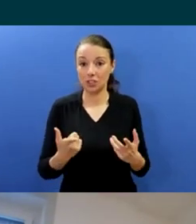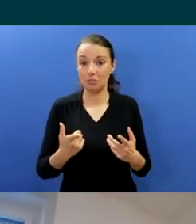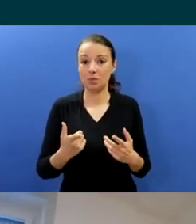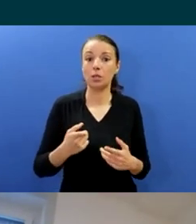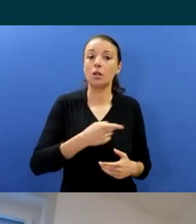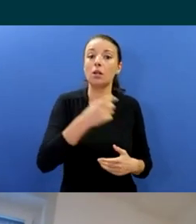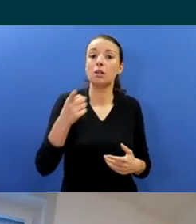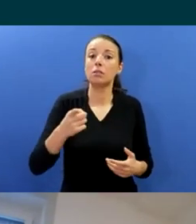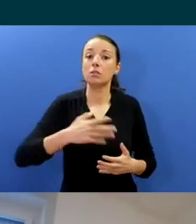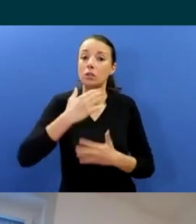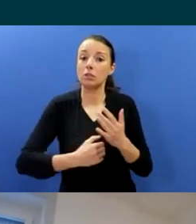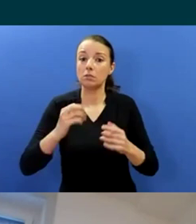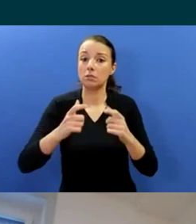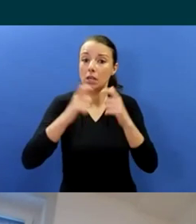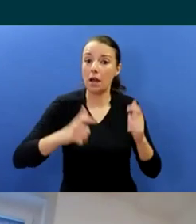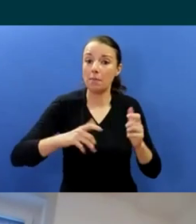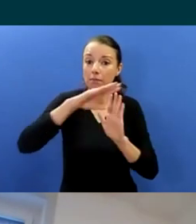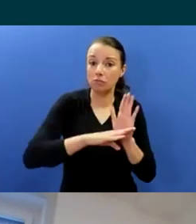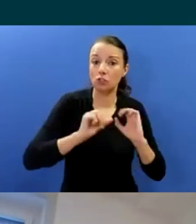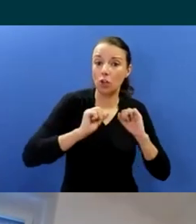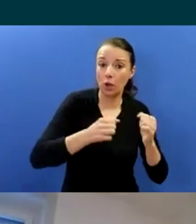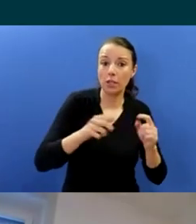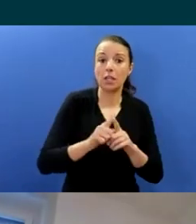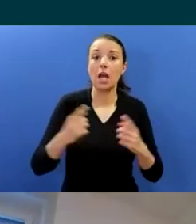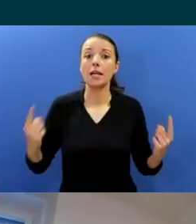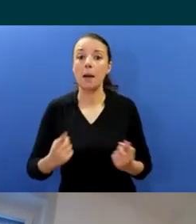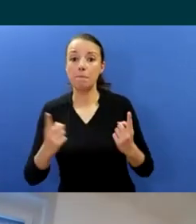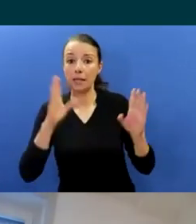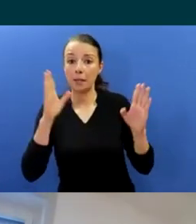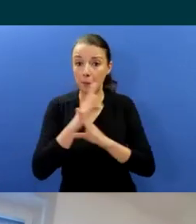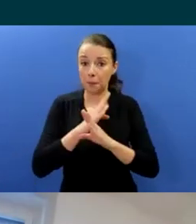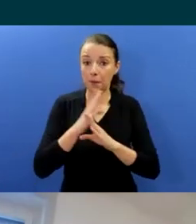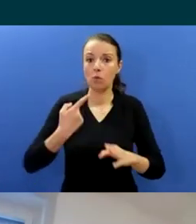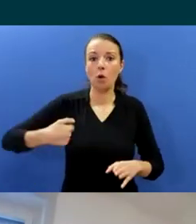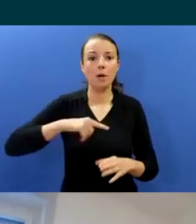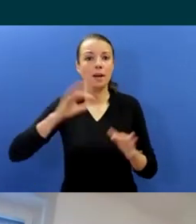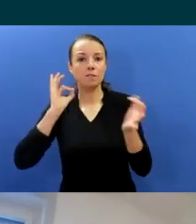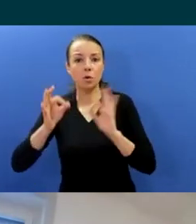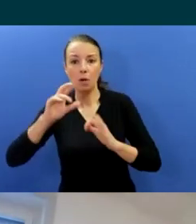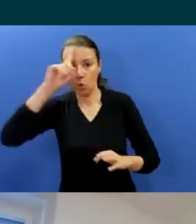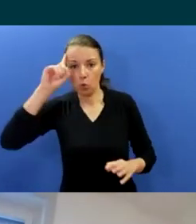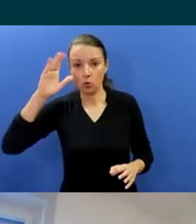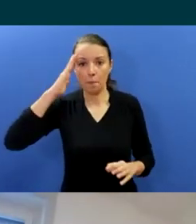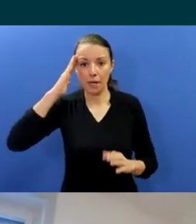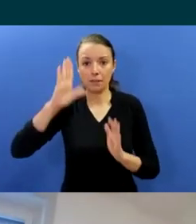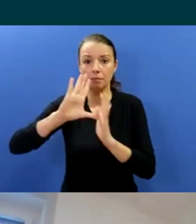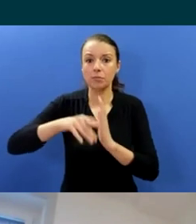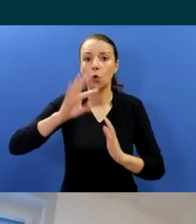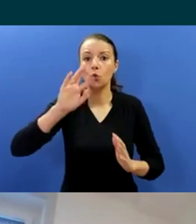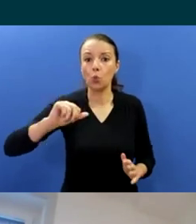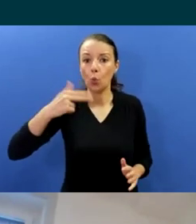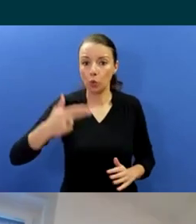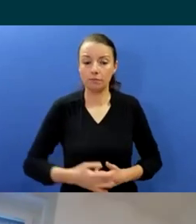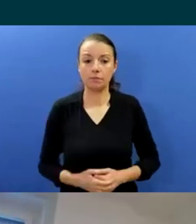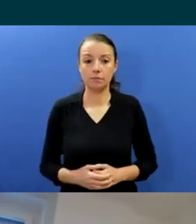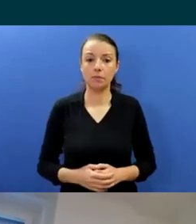climate campaign that we use to inform the population of Thun. And this is very interesting, I